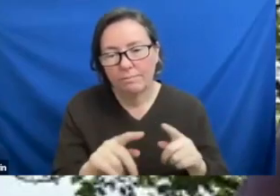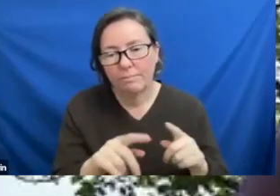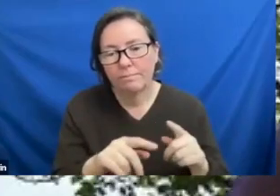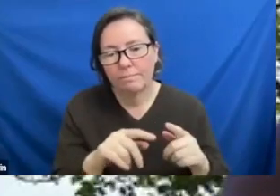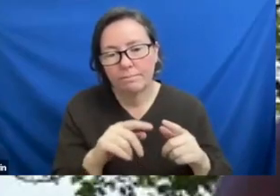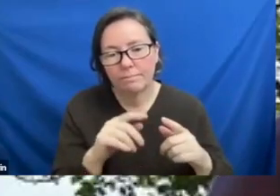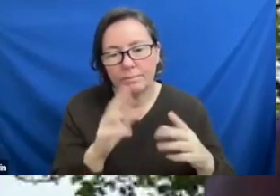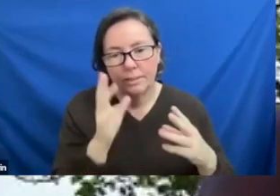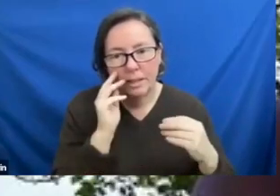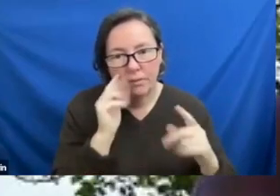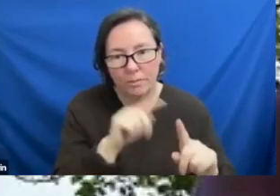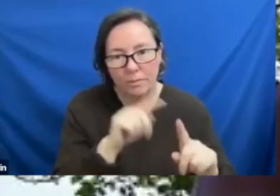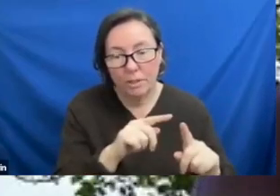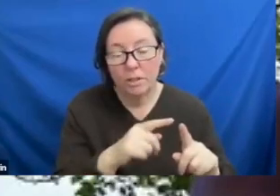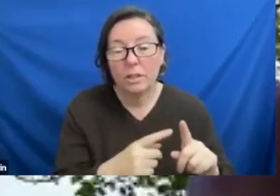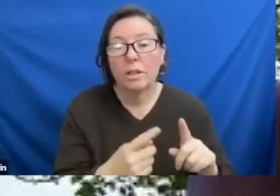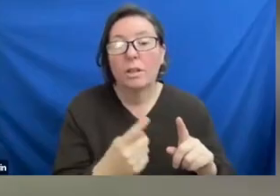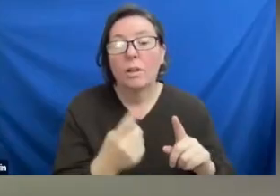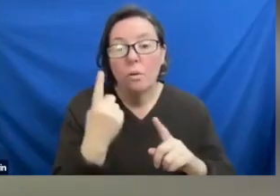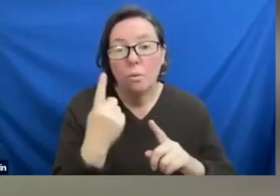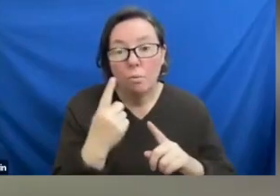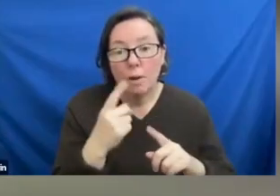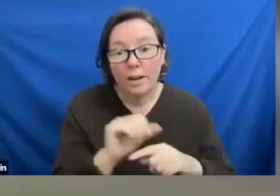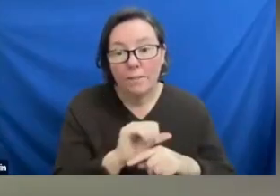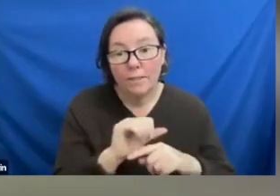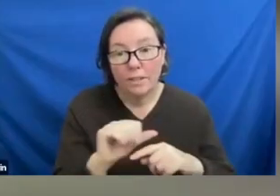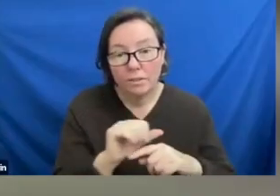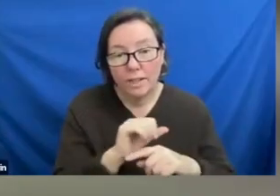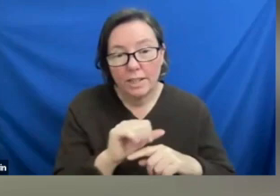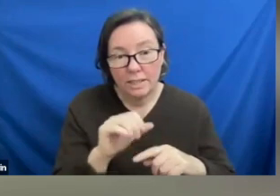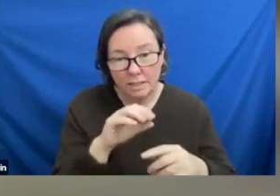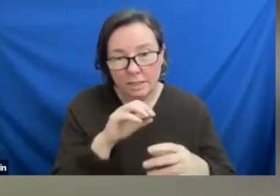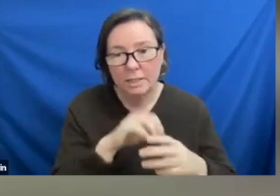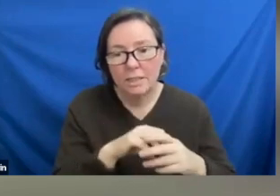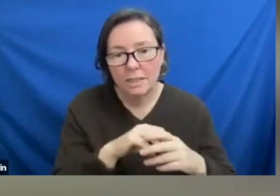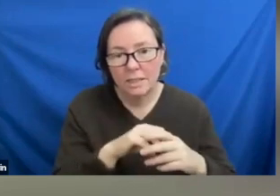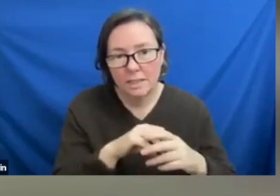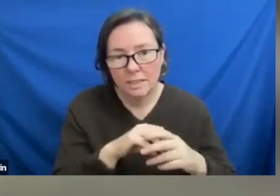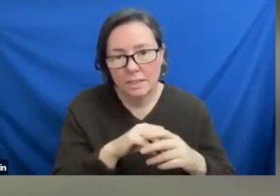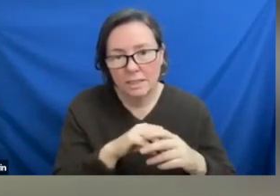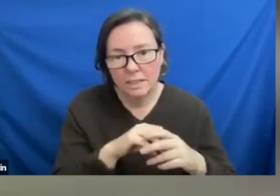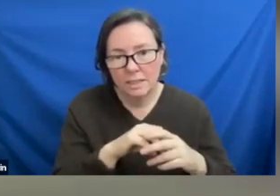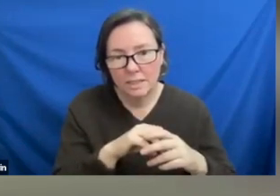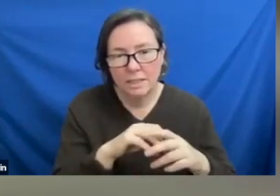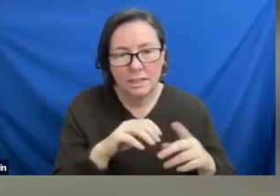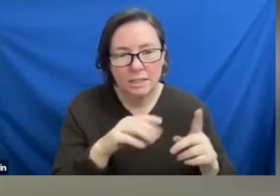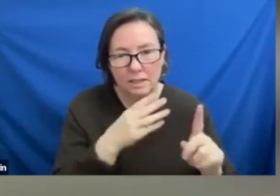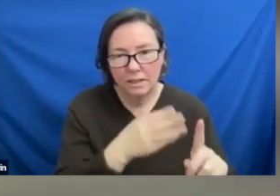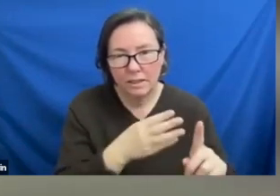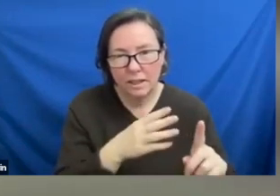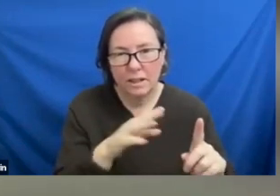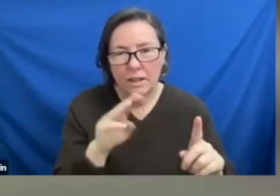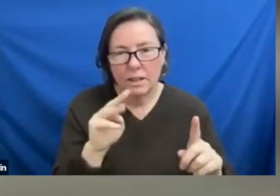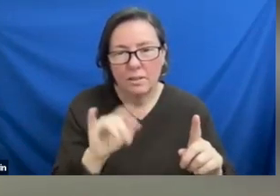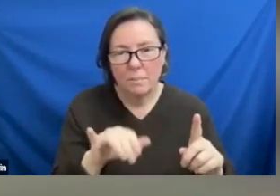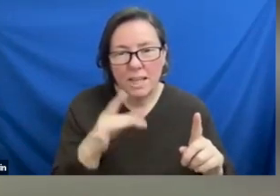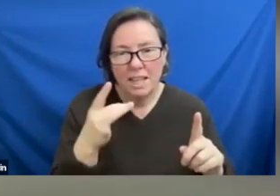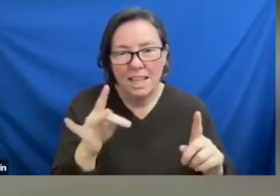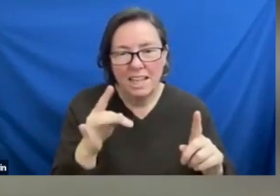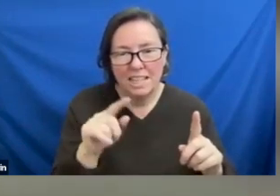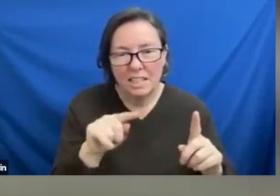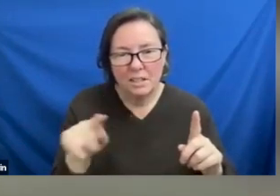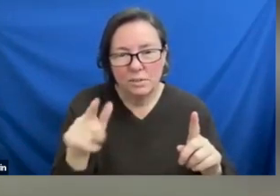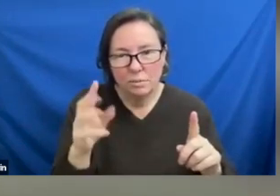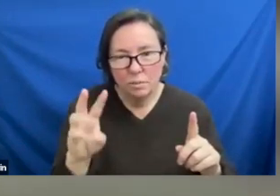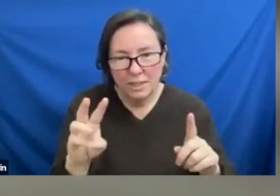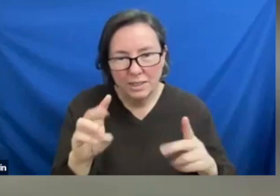me. One of those training times will be at the facility, and it's May 18th, the 26th,